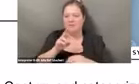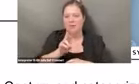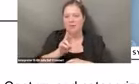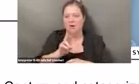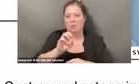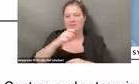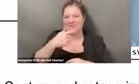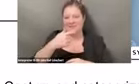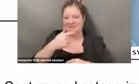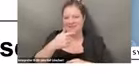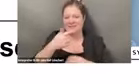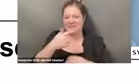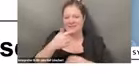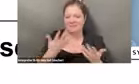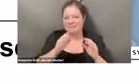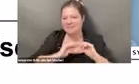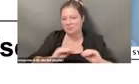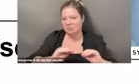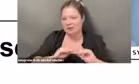with disabilities.